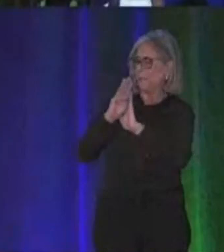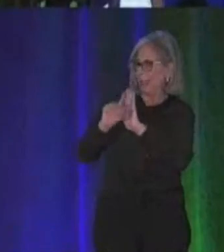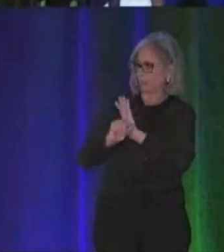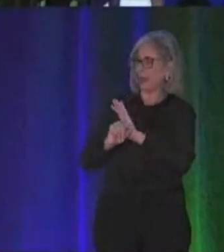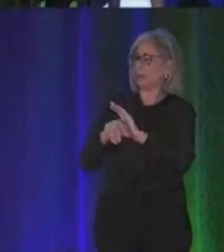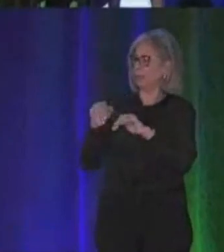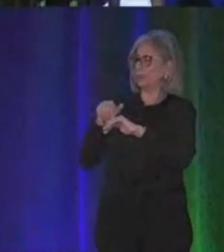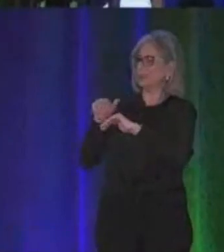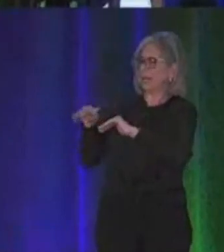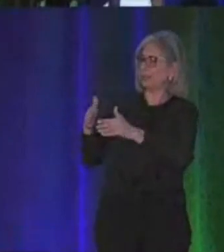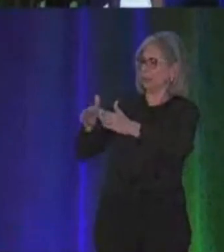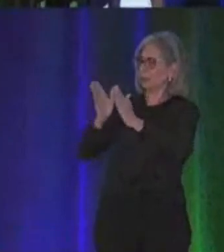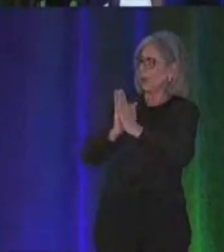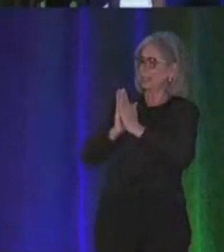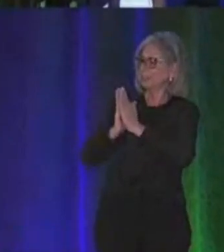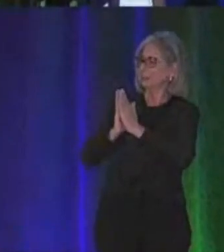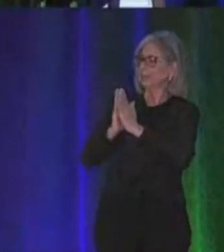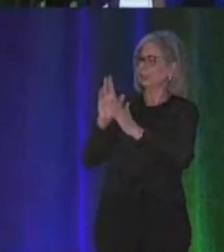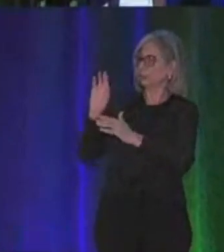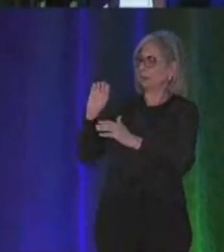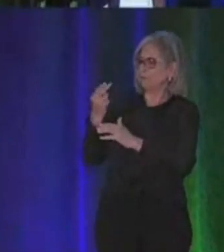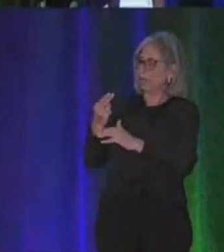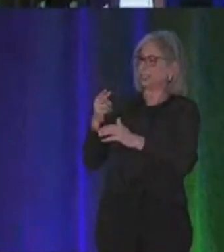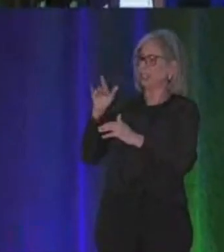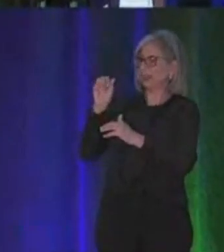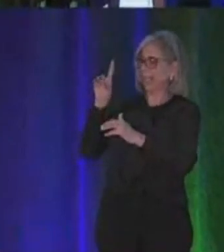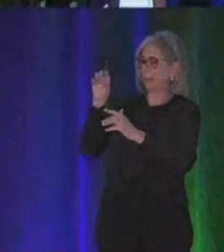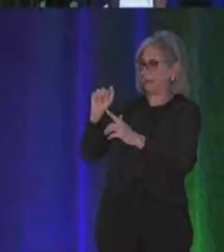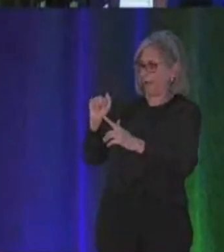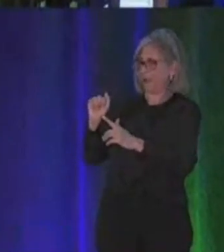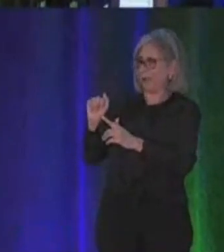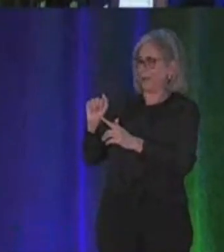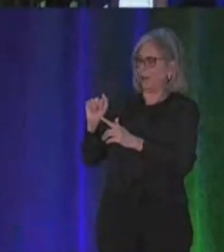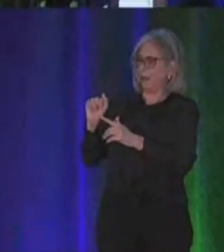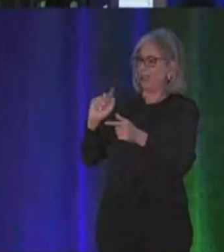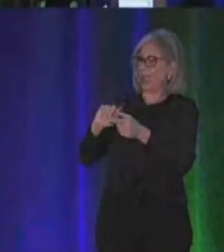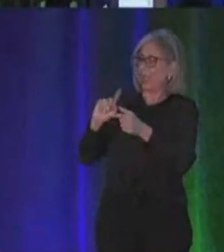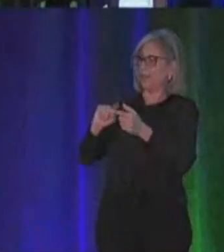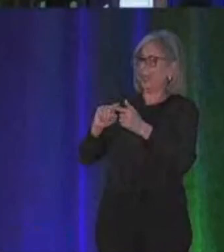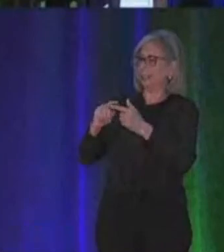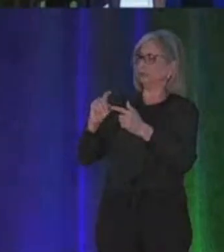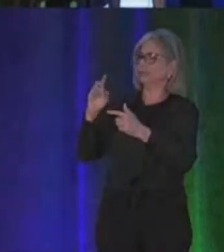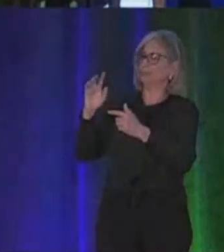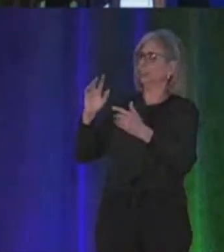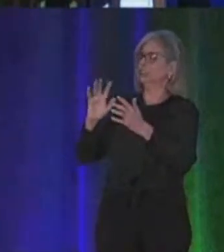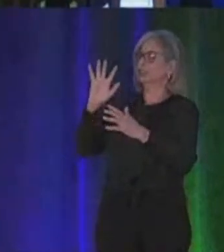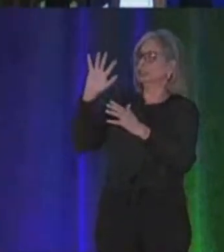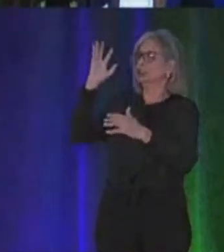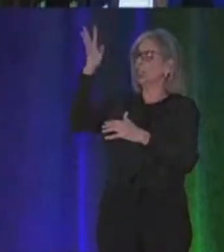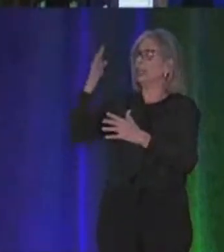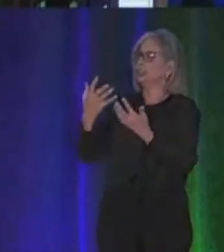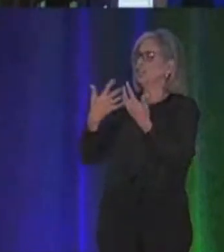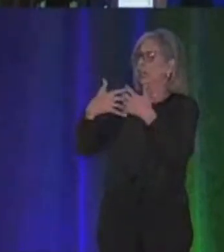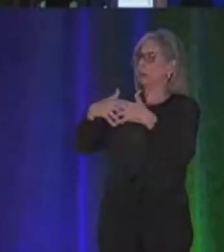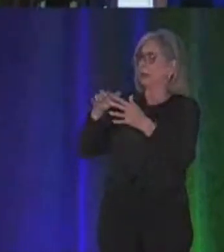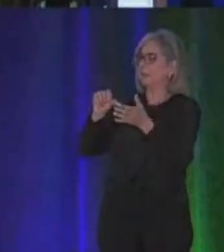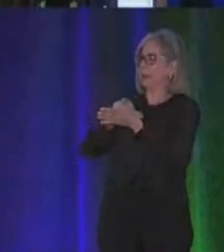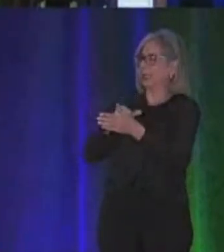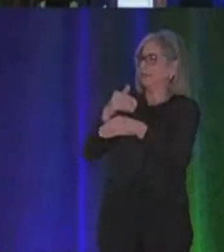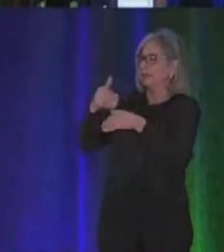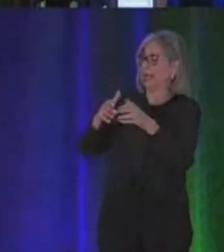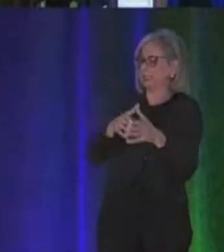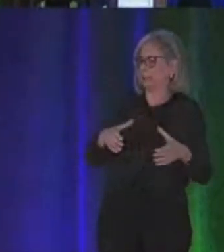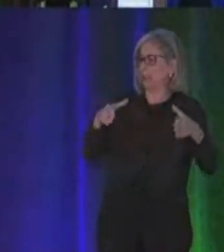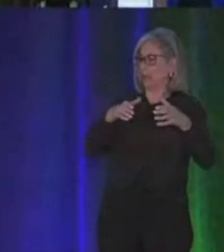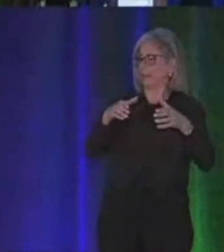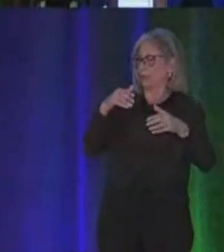to send it a request to regenerate a Lambda. That's going to regenerate the page and then save it in the S3 bucket, so the next person that gets